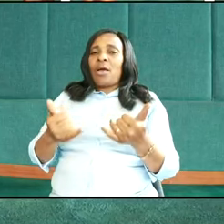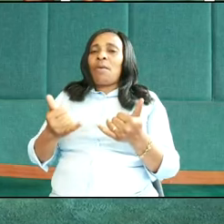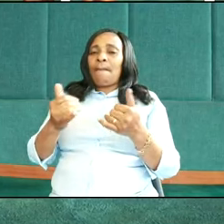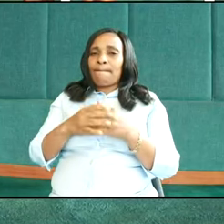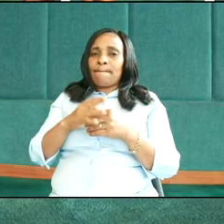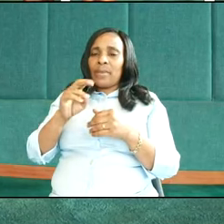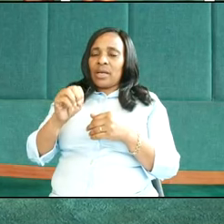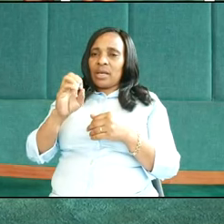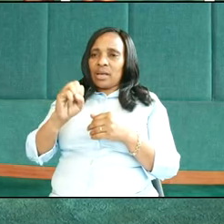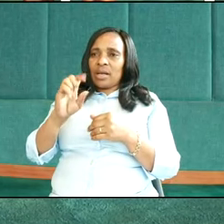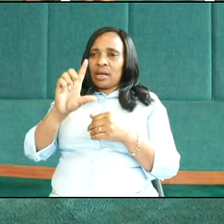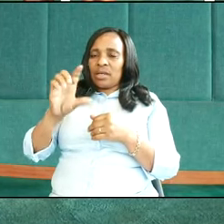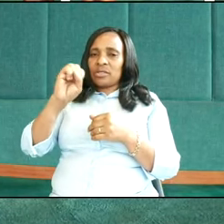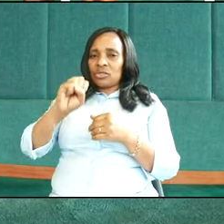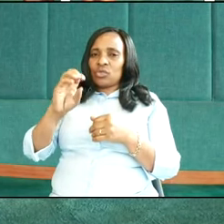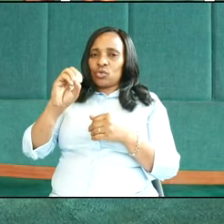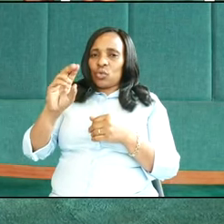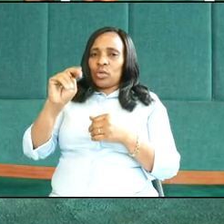last.